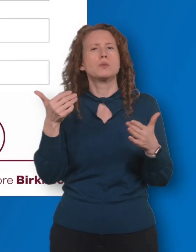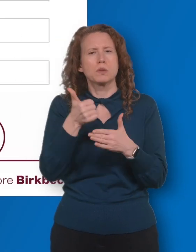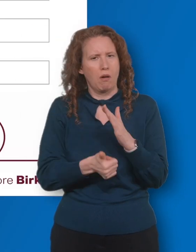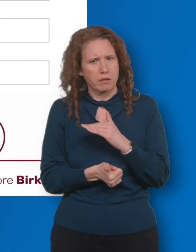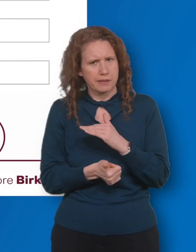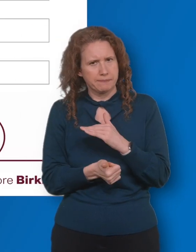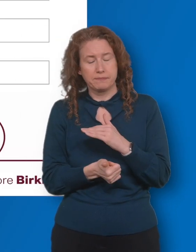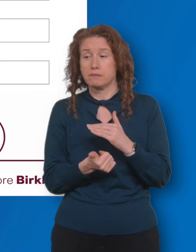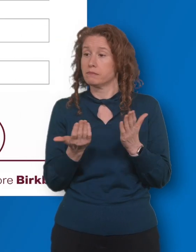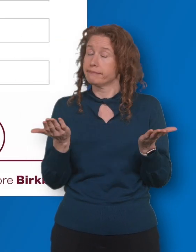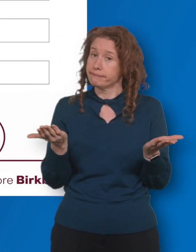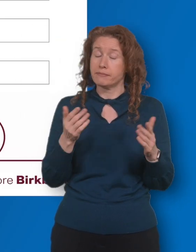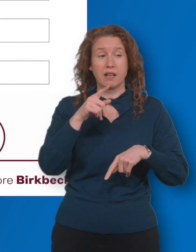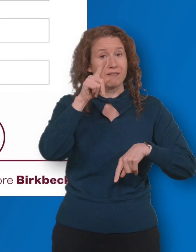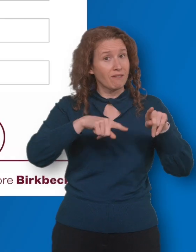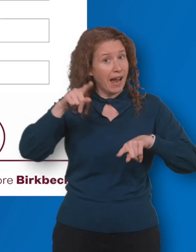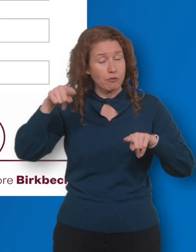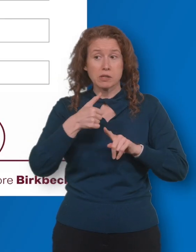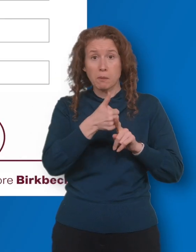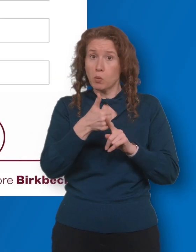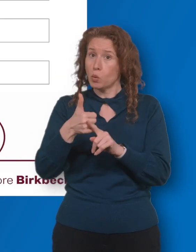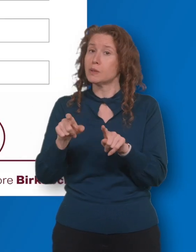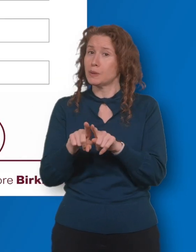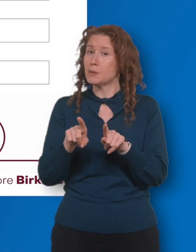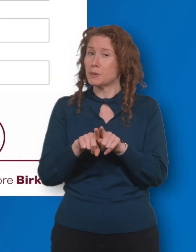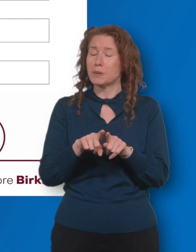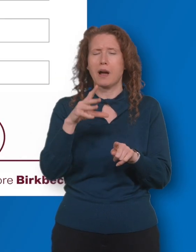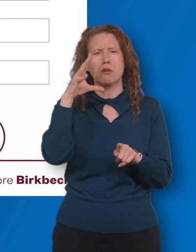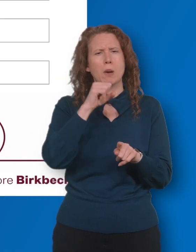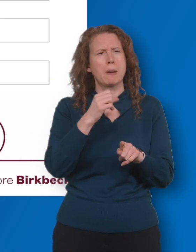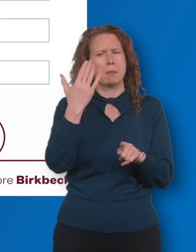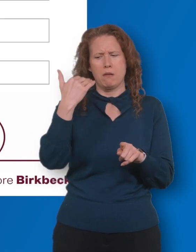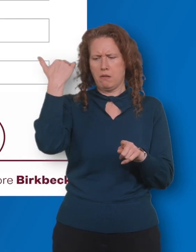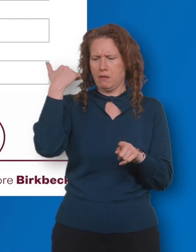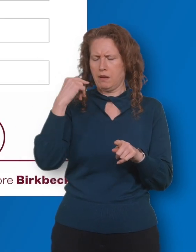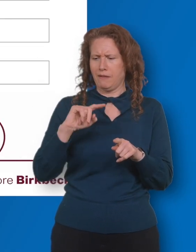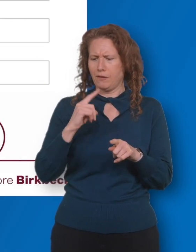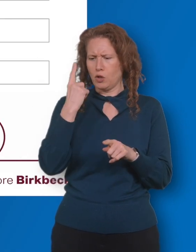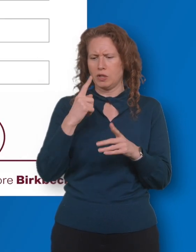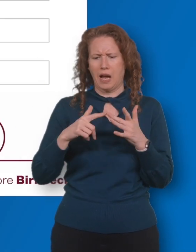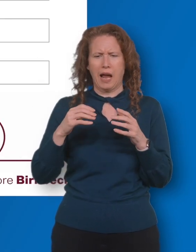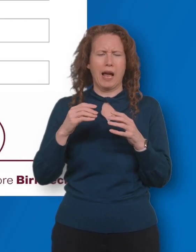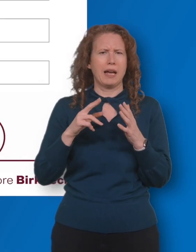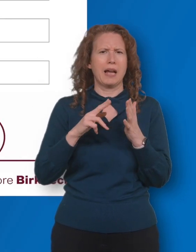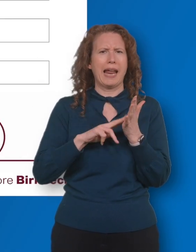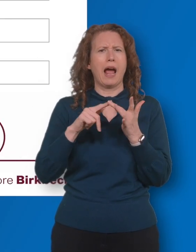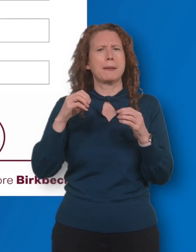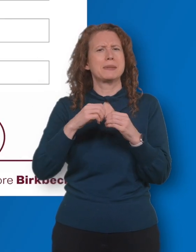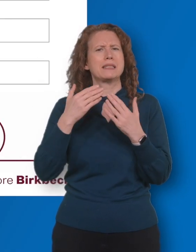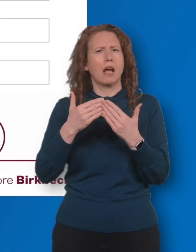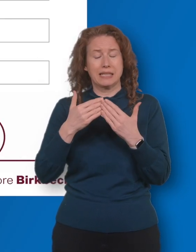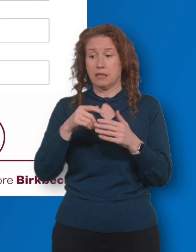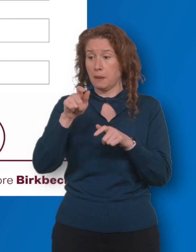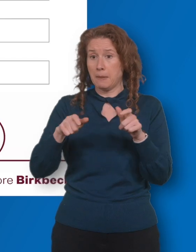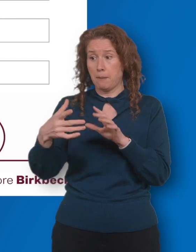Very varied levels of support. I remember when we did the first NIB study and people got in touch with me